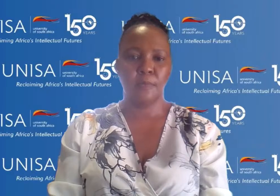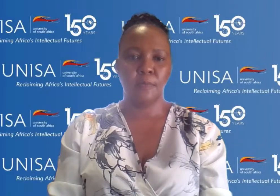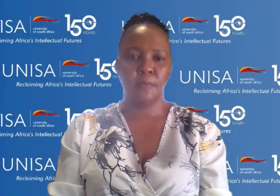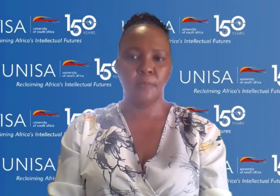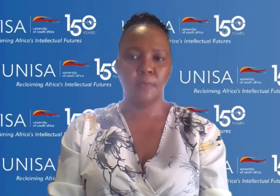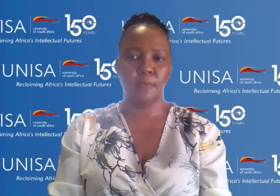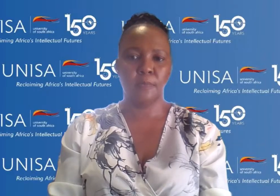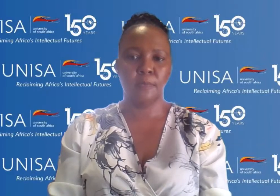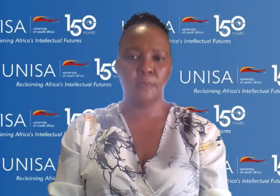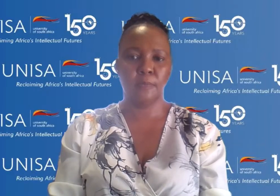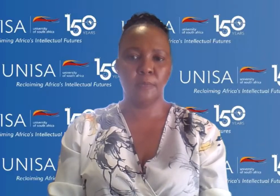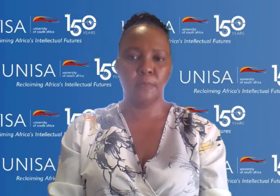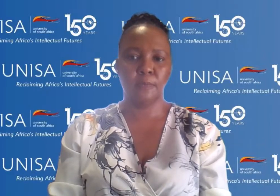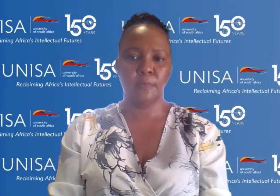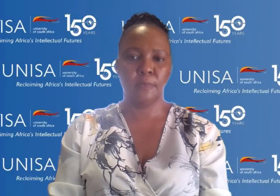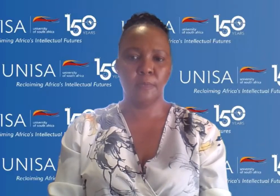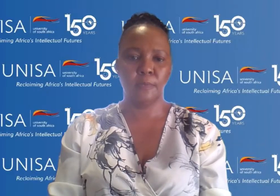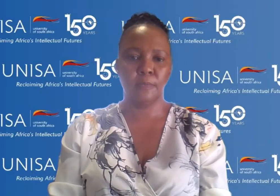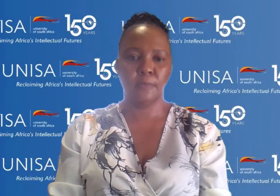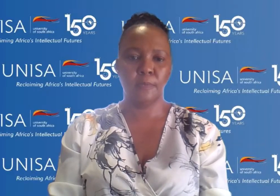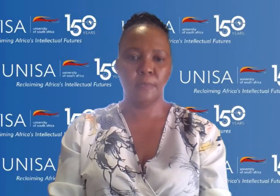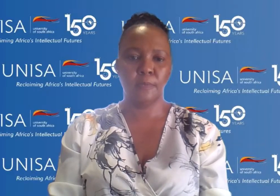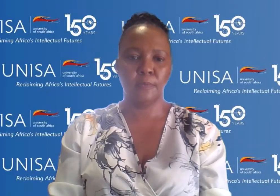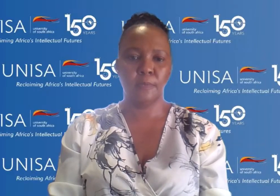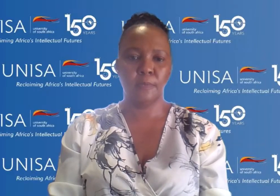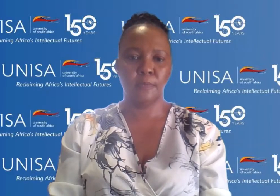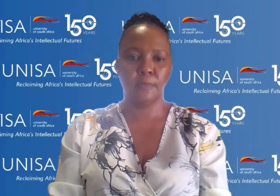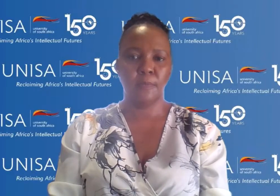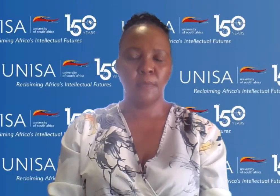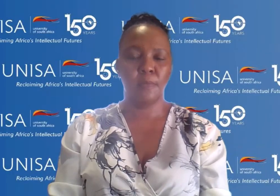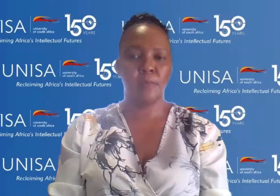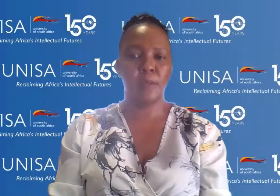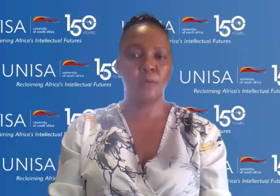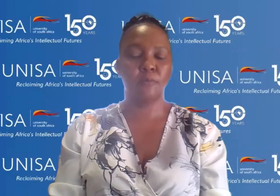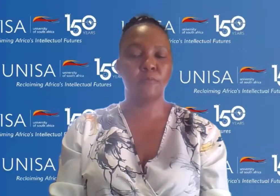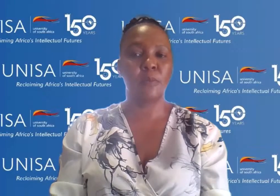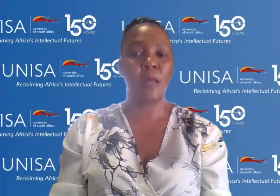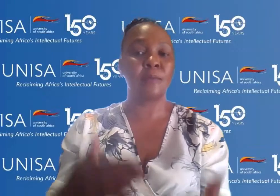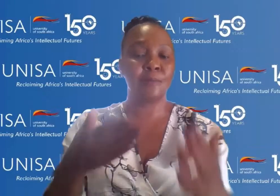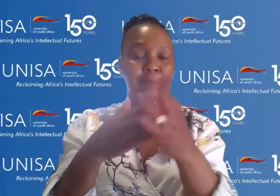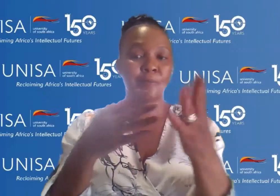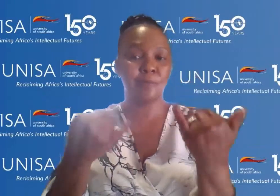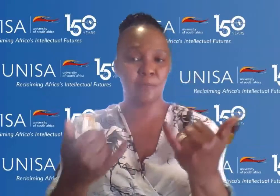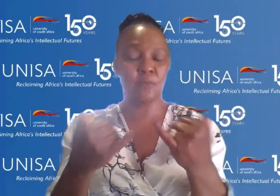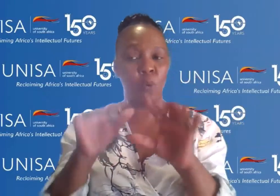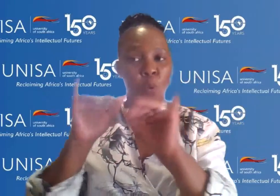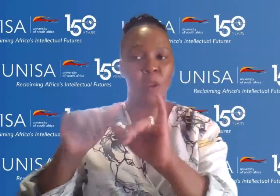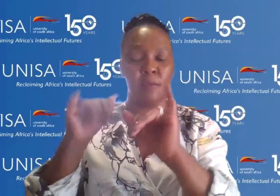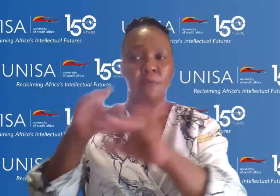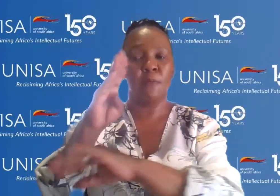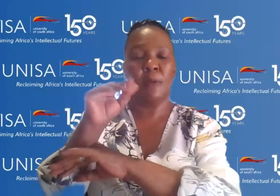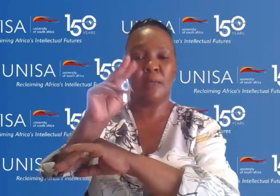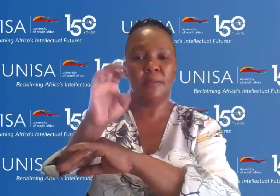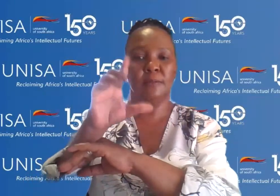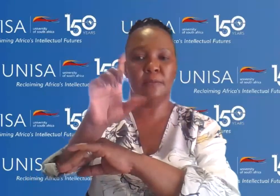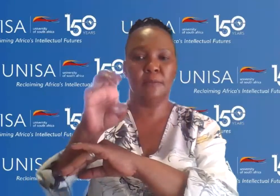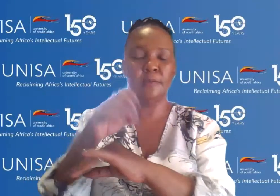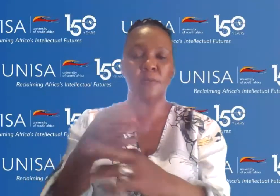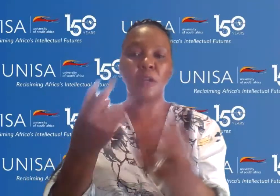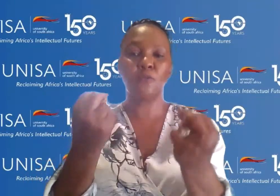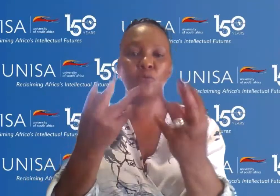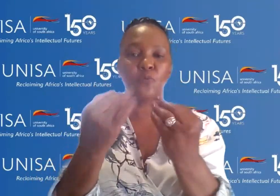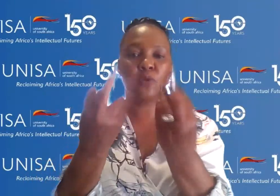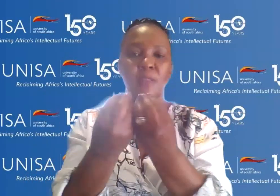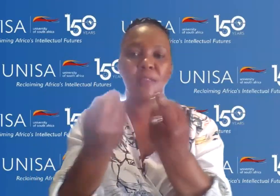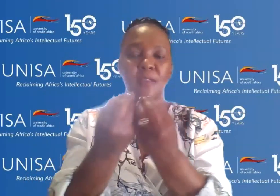All right. Okay, while we're waiting for Benele, guys, so far, I hope you guys have learned some new things already, and we've got a lot more to still show